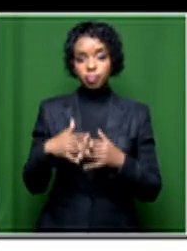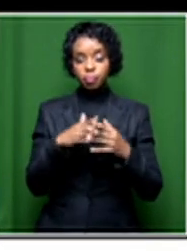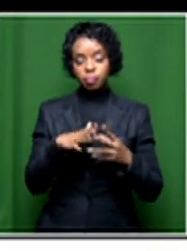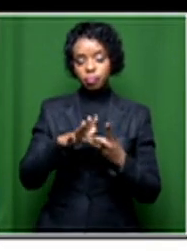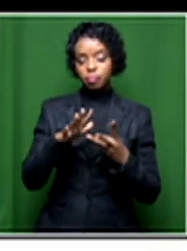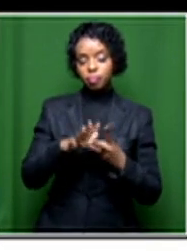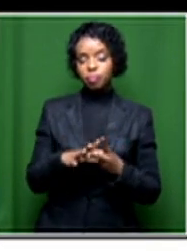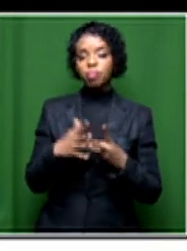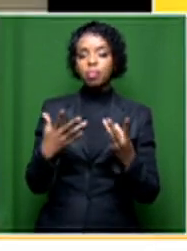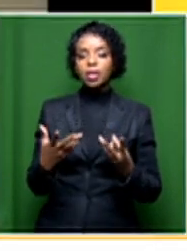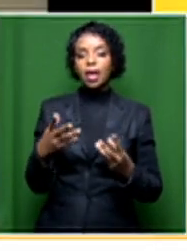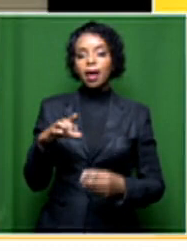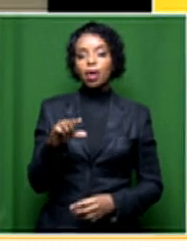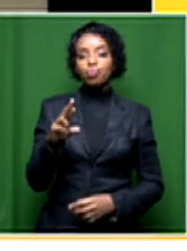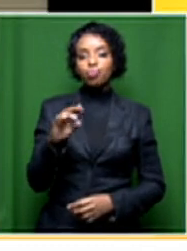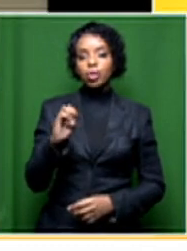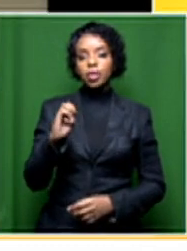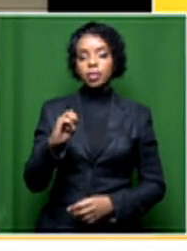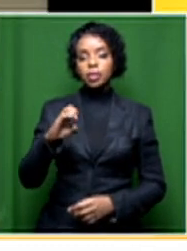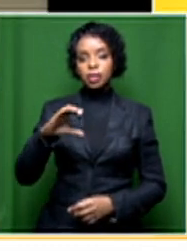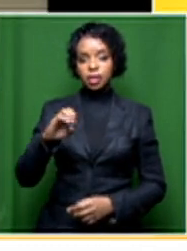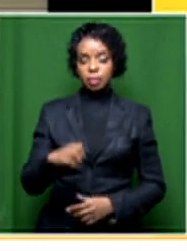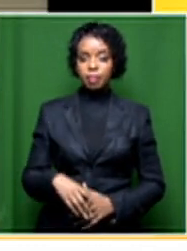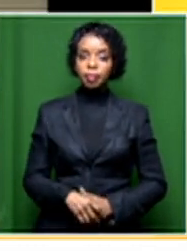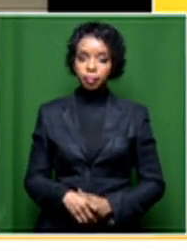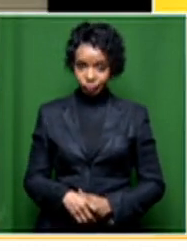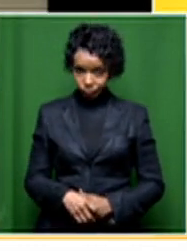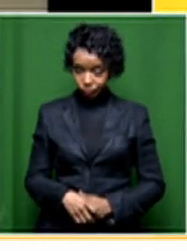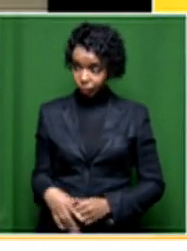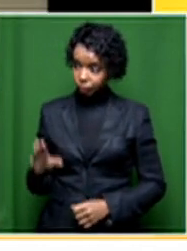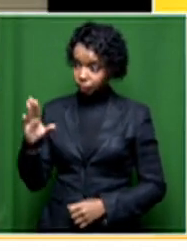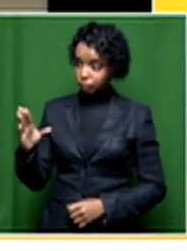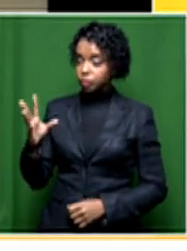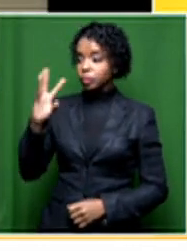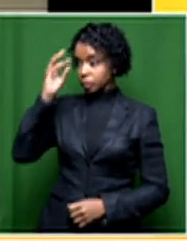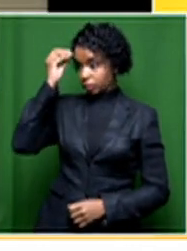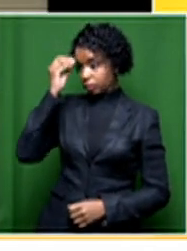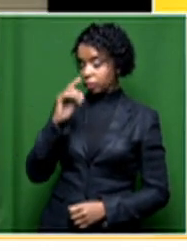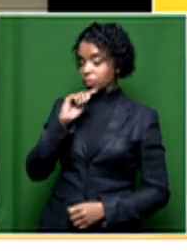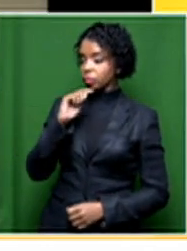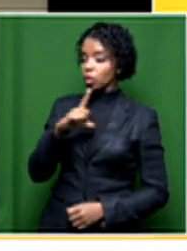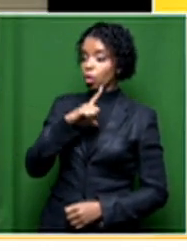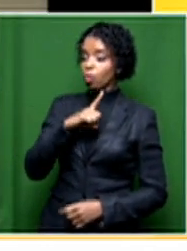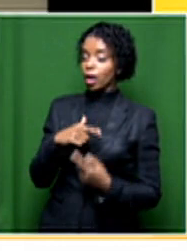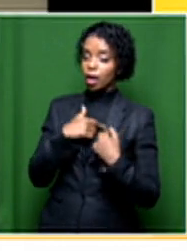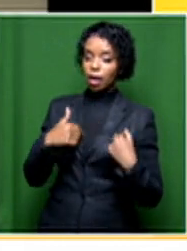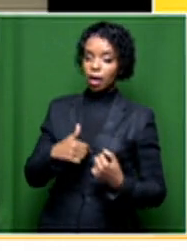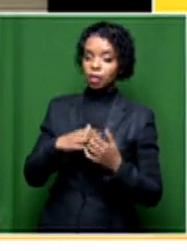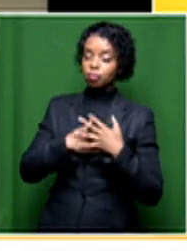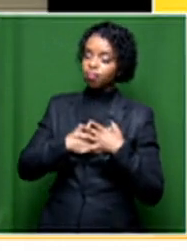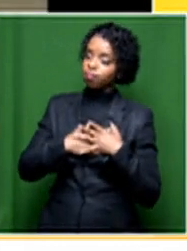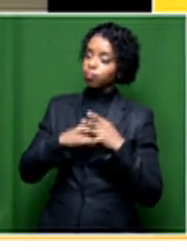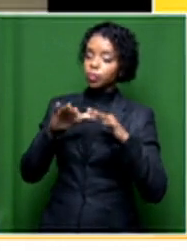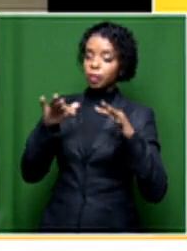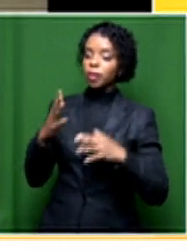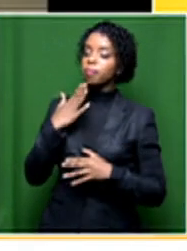Greece. And that's fantastic work because, one's heart always goes out to those who are